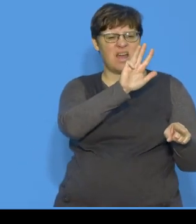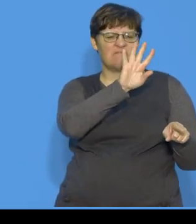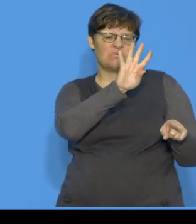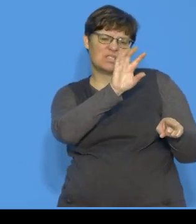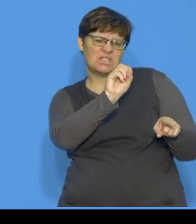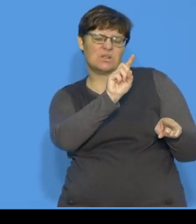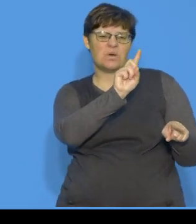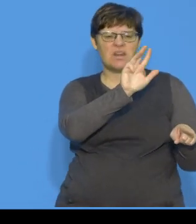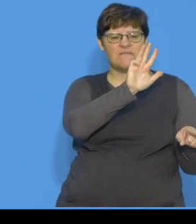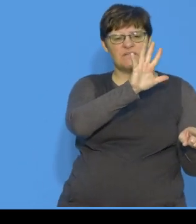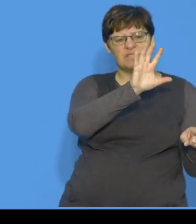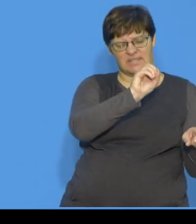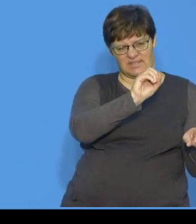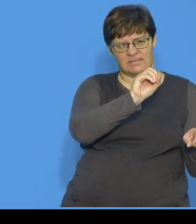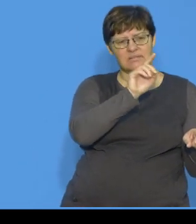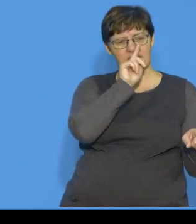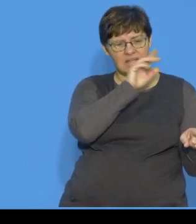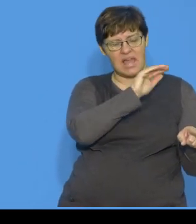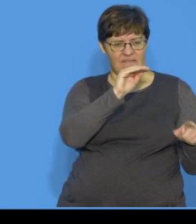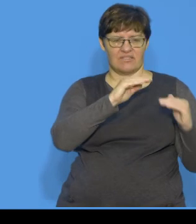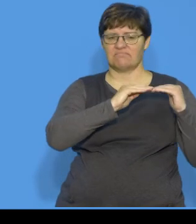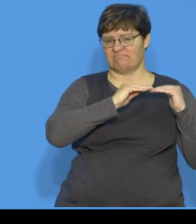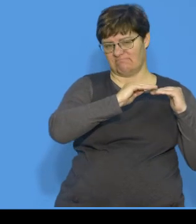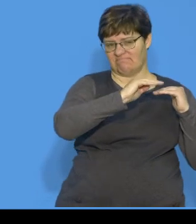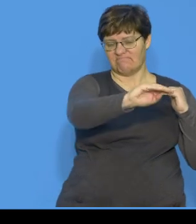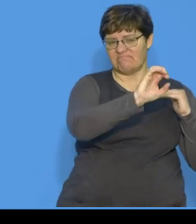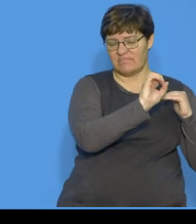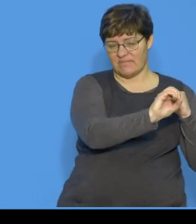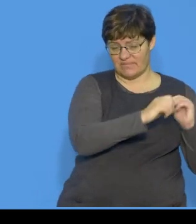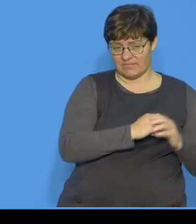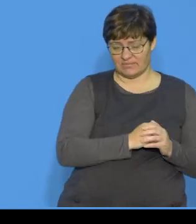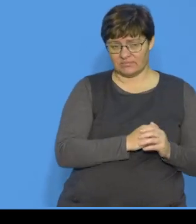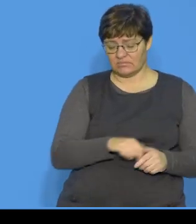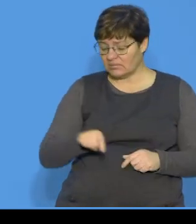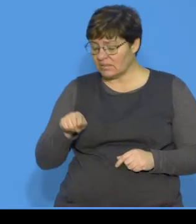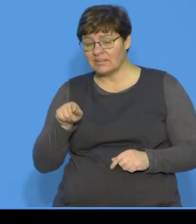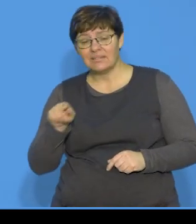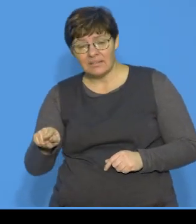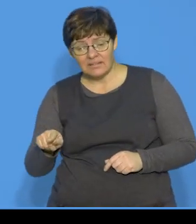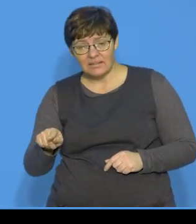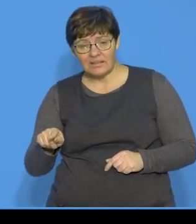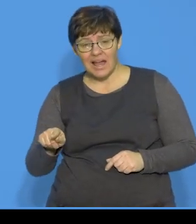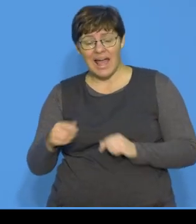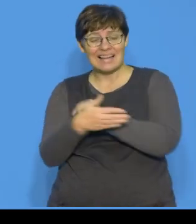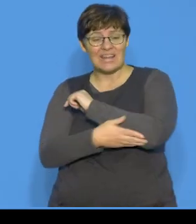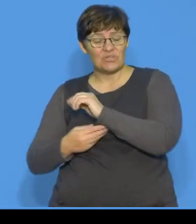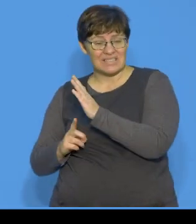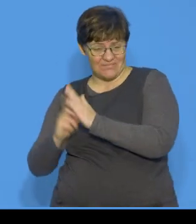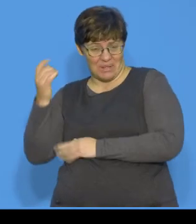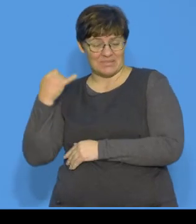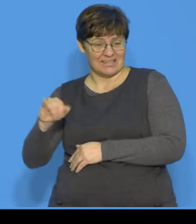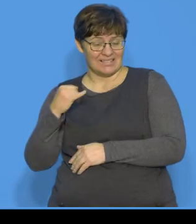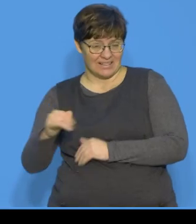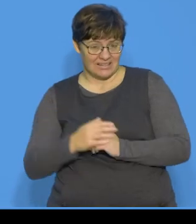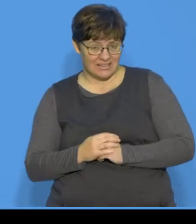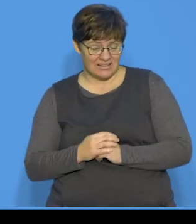1940, 1950, we start to see stabilization. But in developing countries that